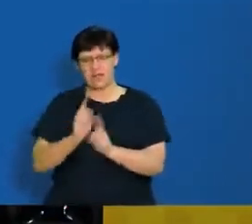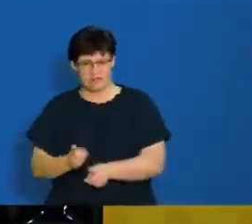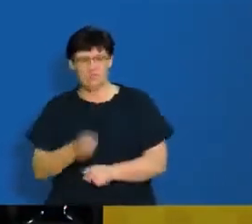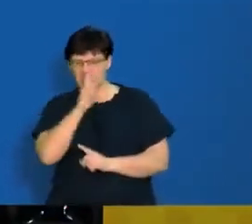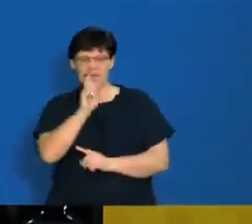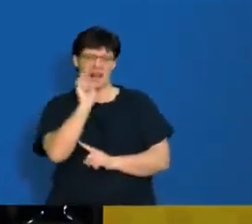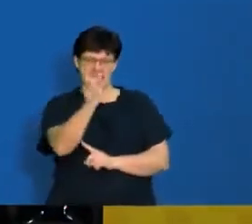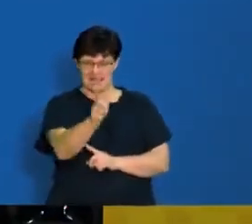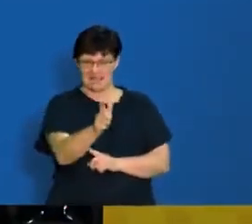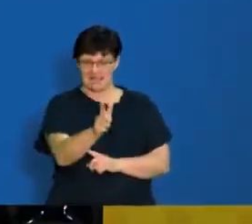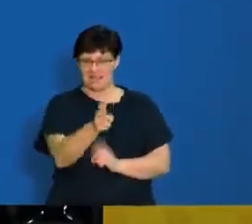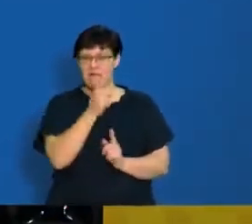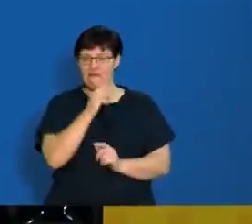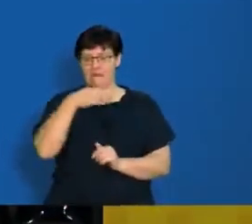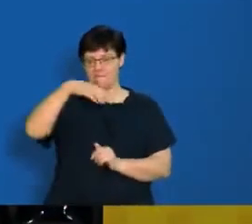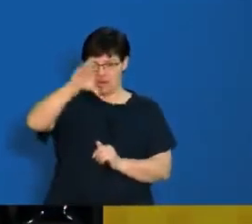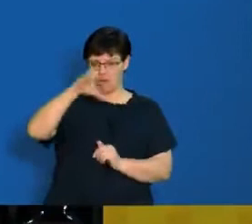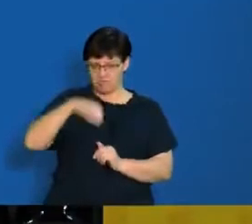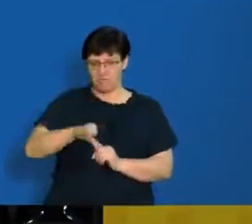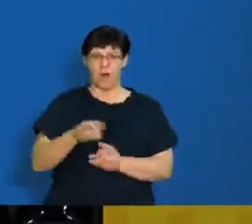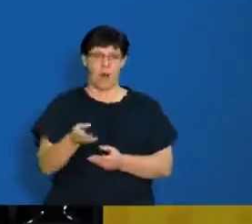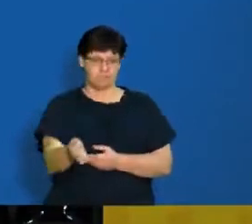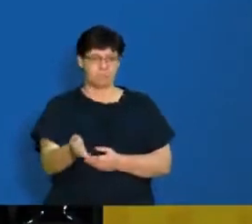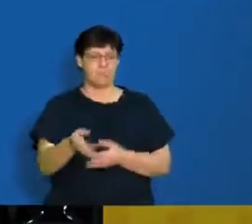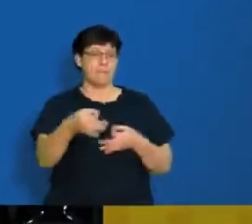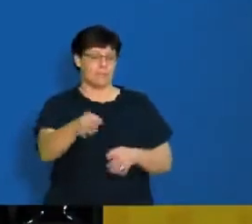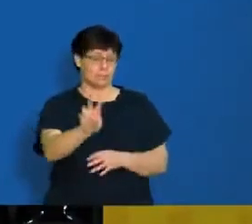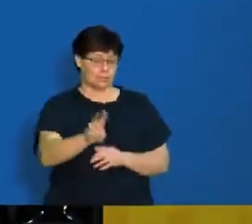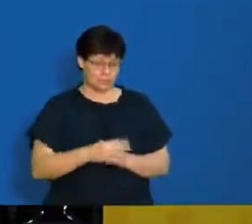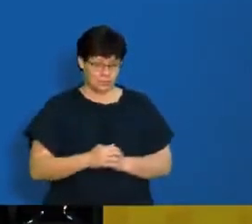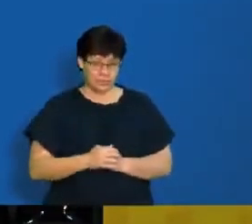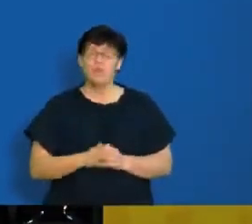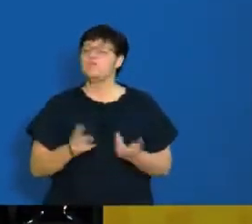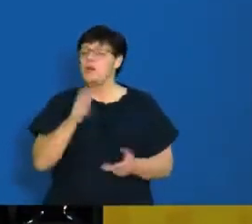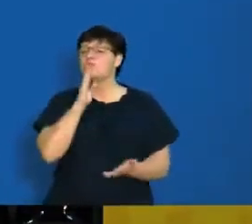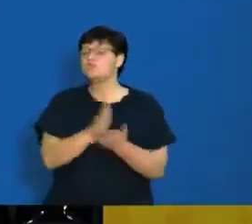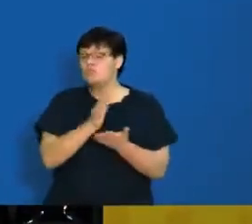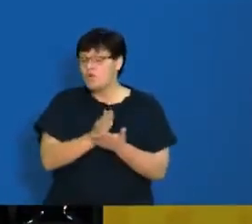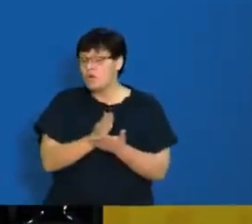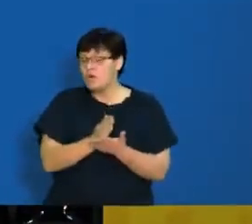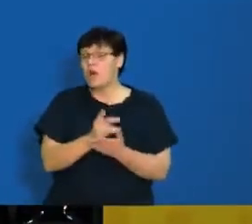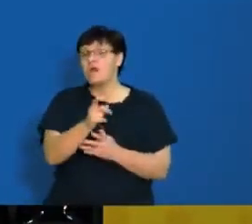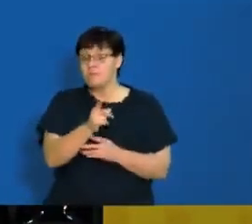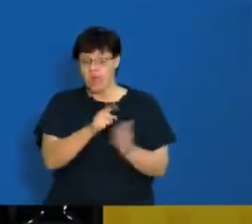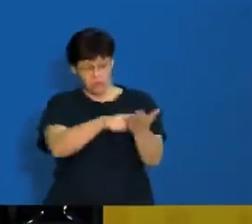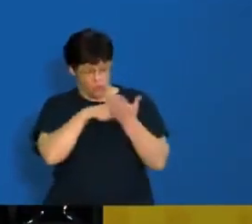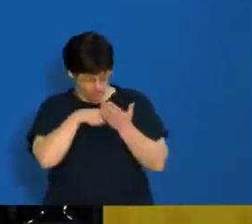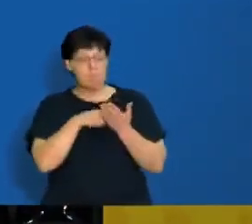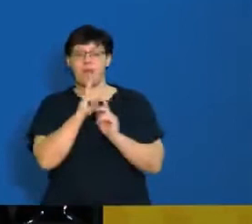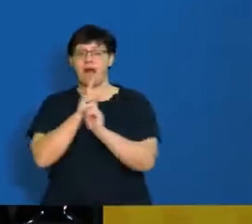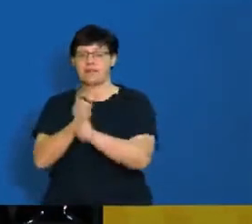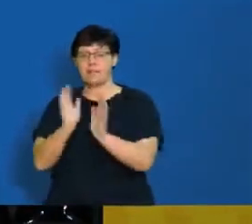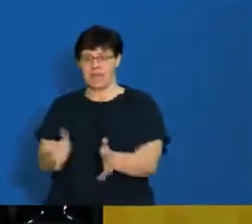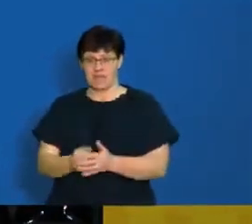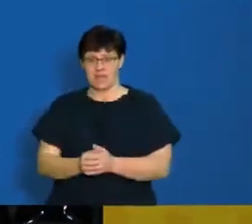later on, there are paragraphs in this paper. So please make sure that you only answer what you're required to answer.